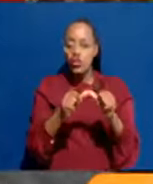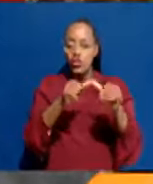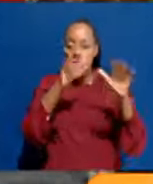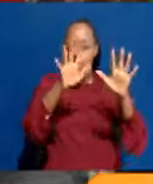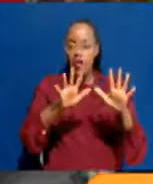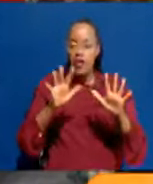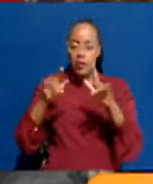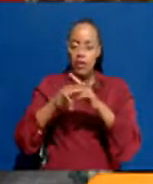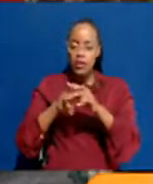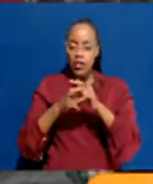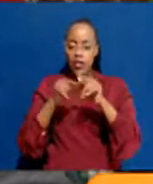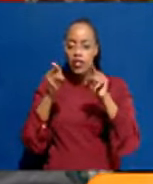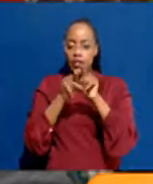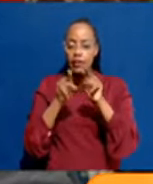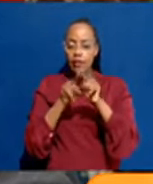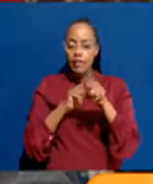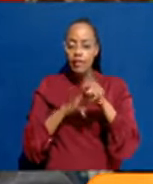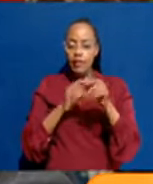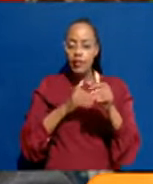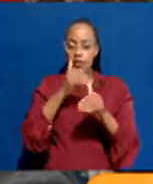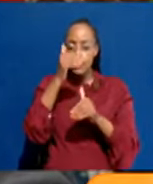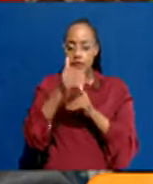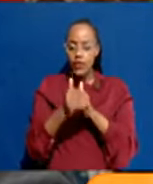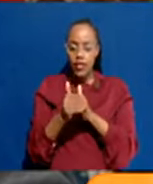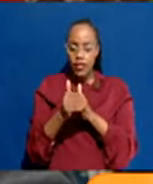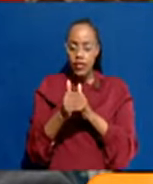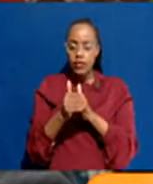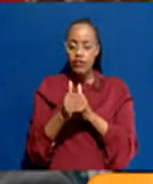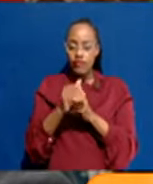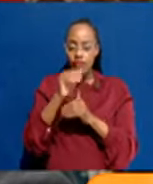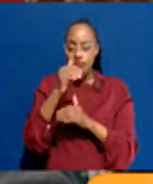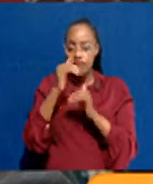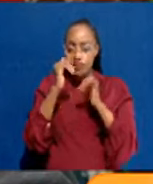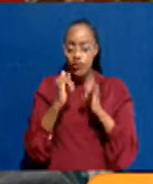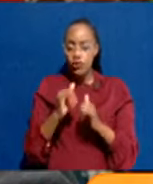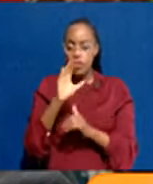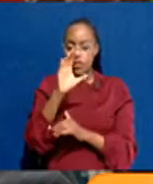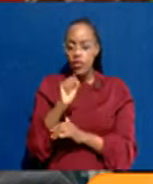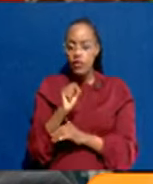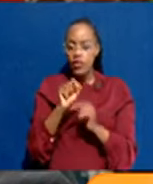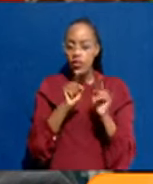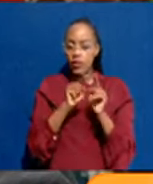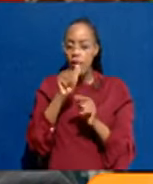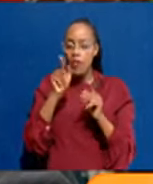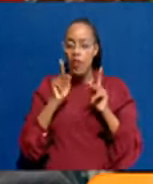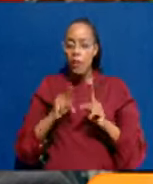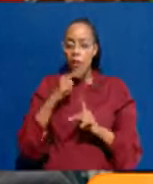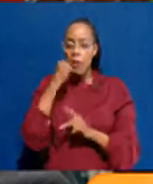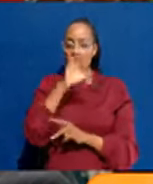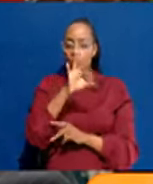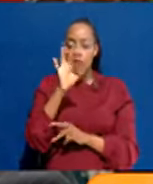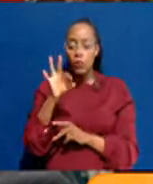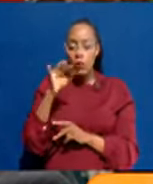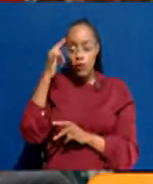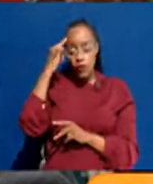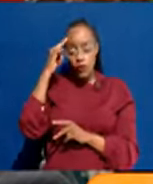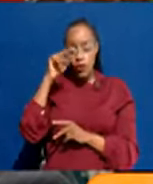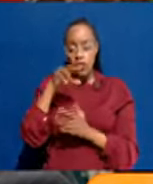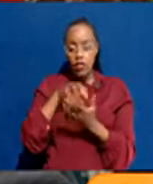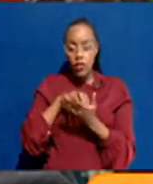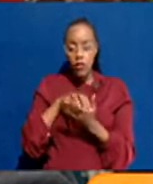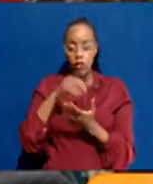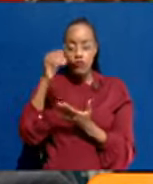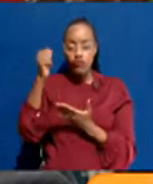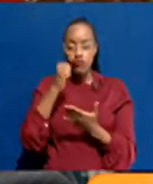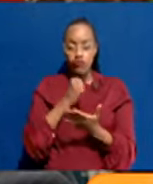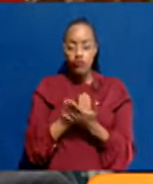started immediately after the new cabinet. You remember there are some people even who were nominated for the cabinet, who were appointed